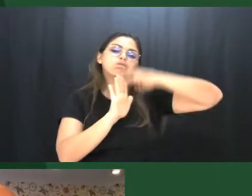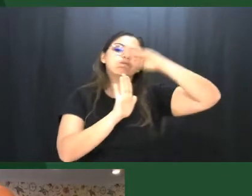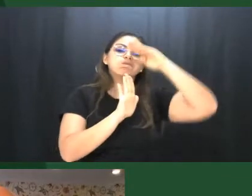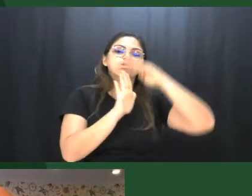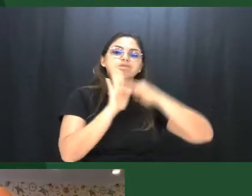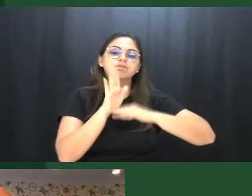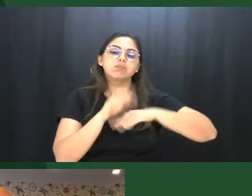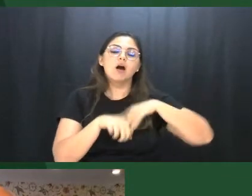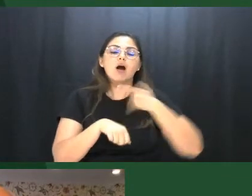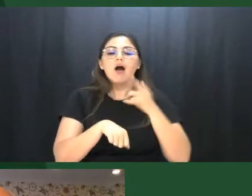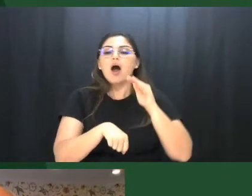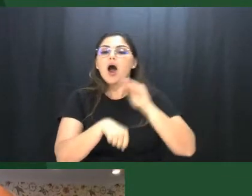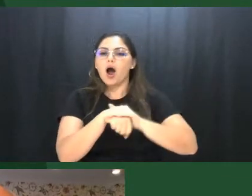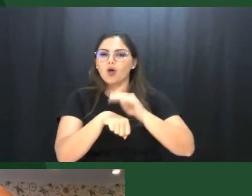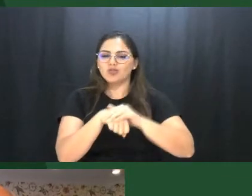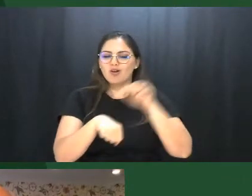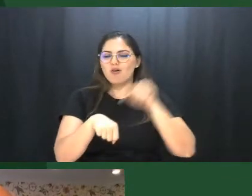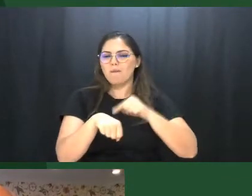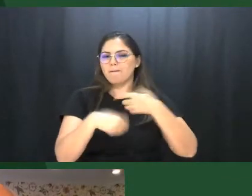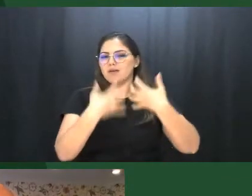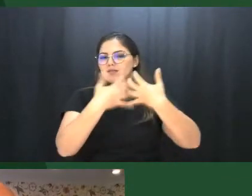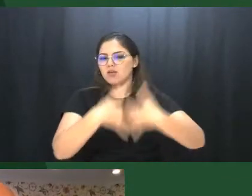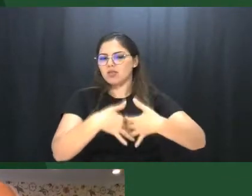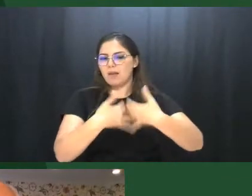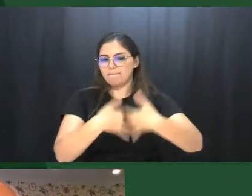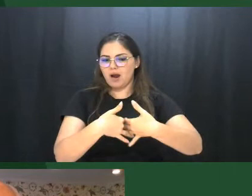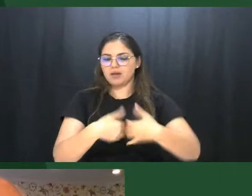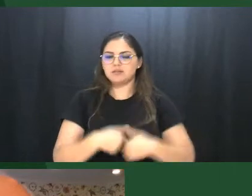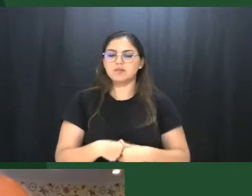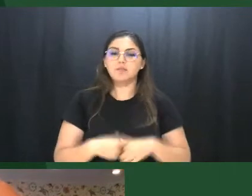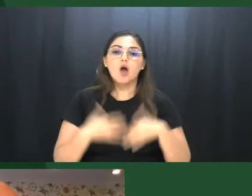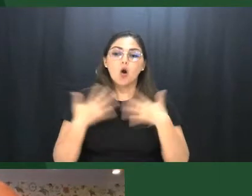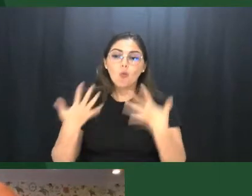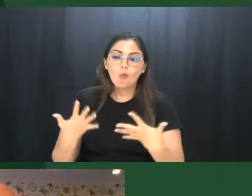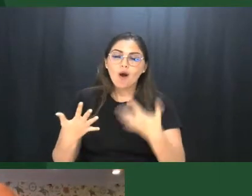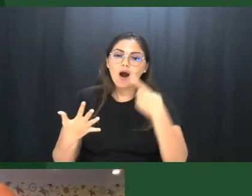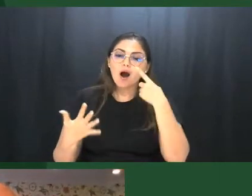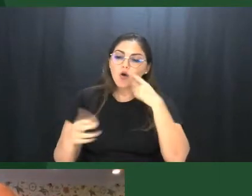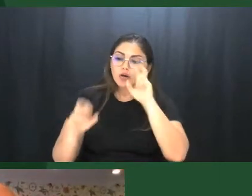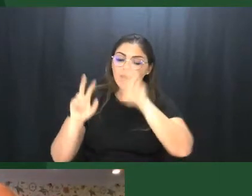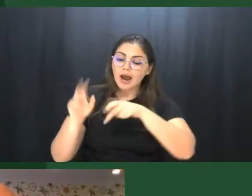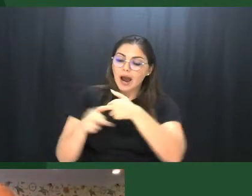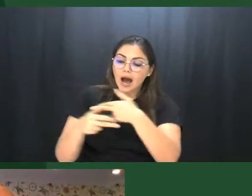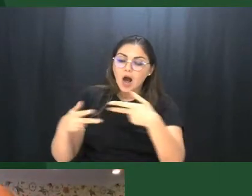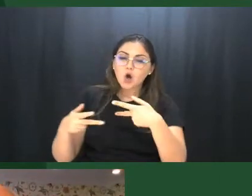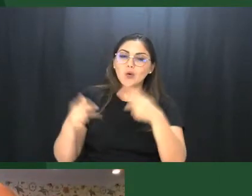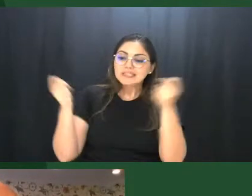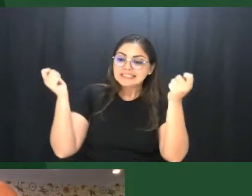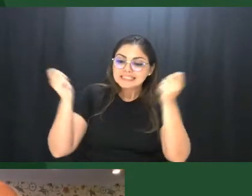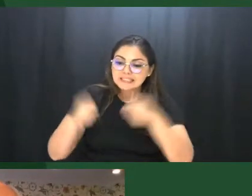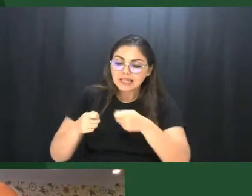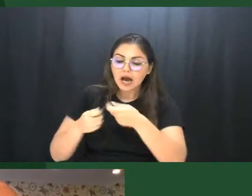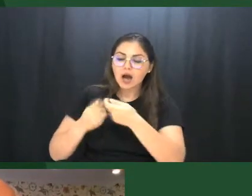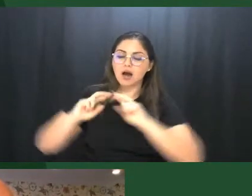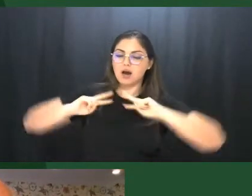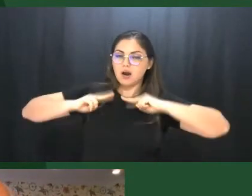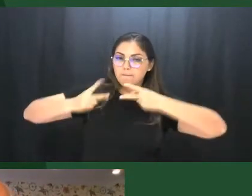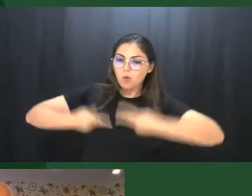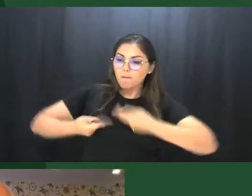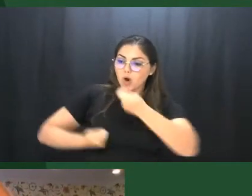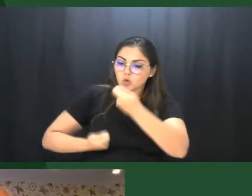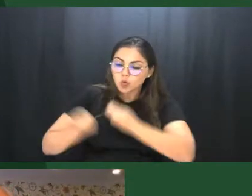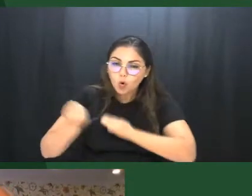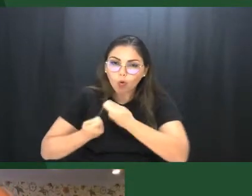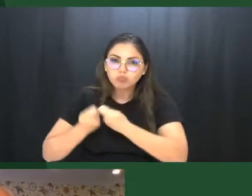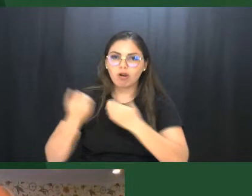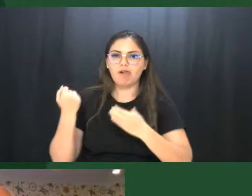avoidance are aspects of self-driving. Those are very beneficial. And the Institute for Highway